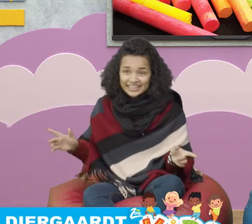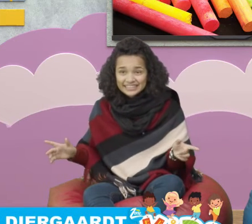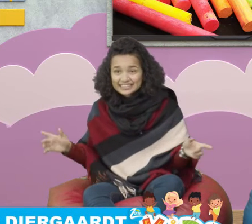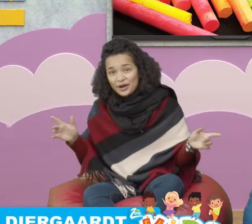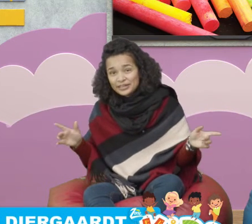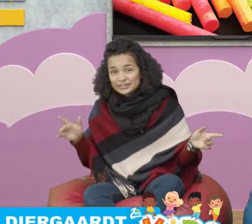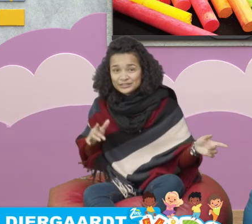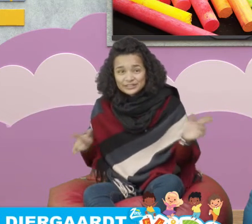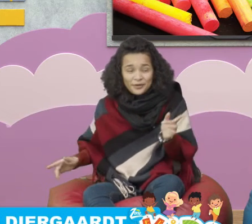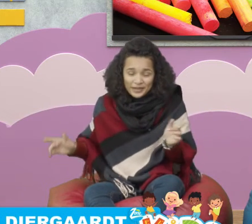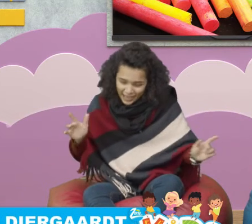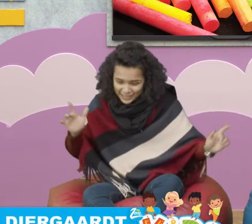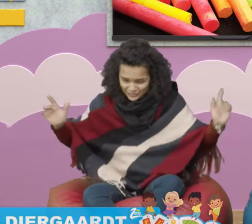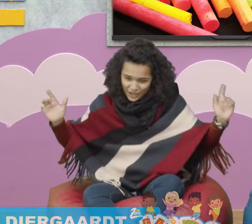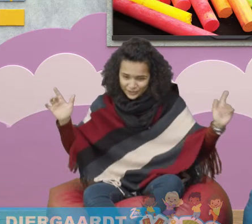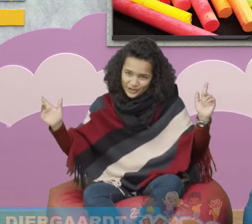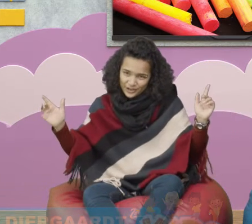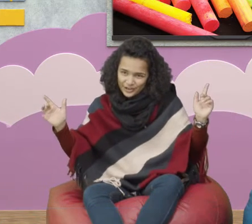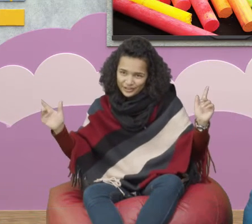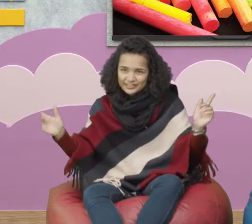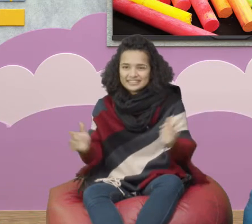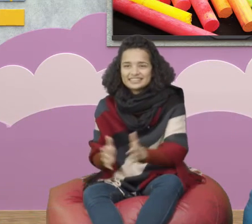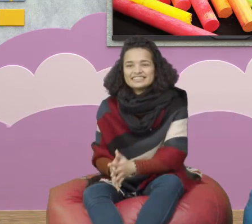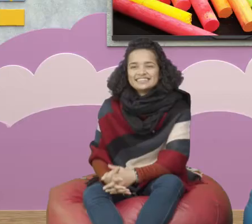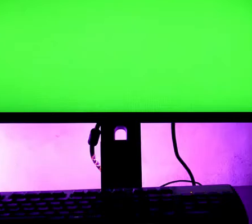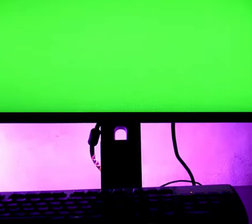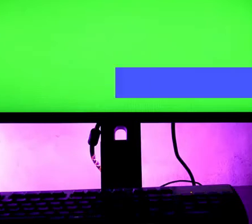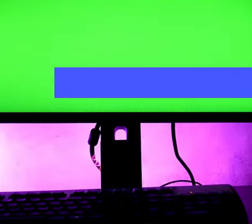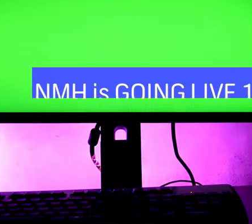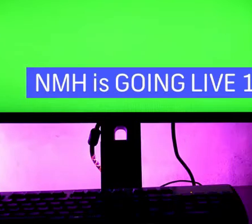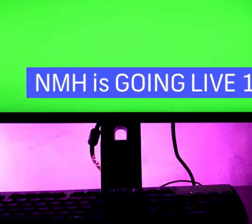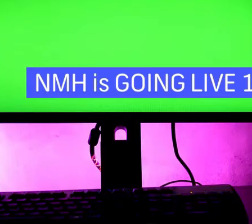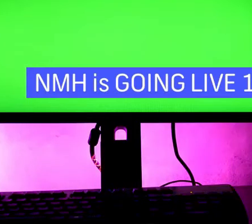that is going to Zoe and Zaki.